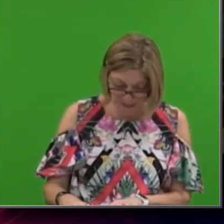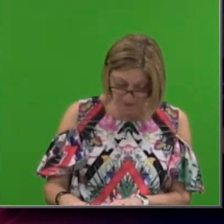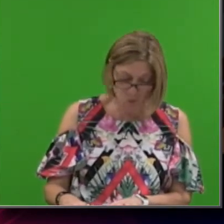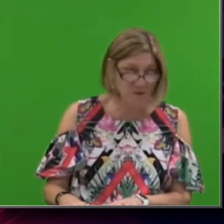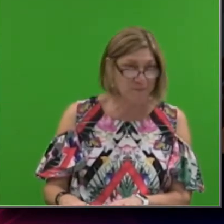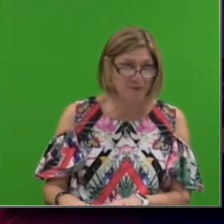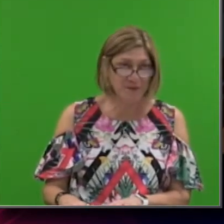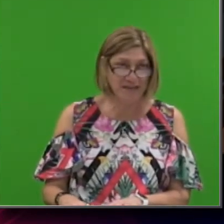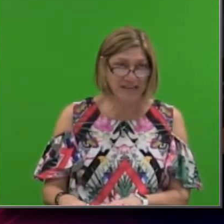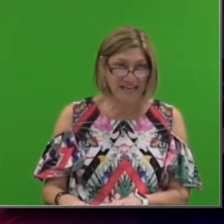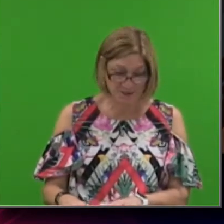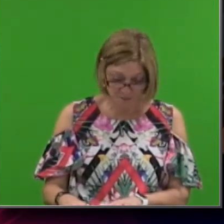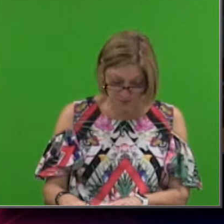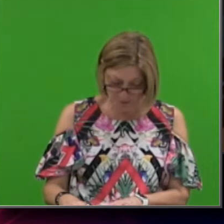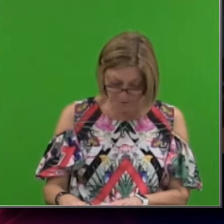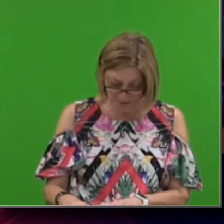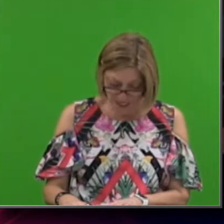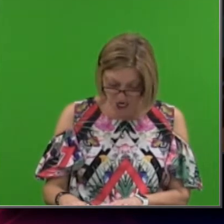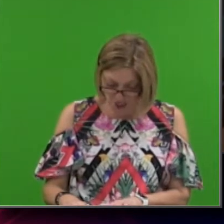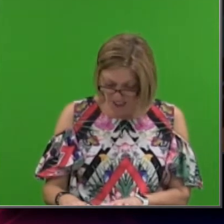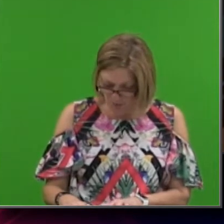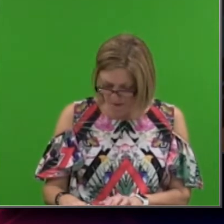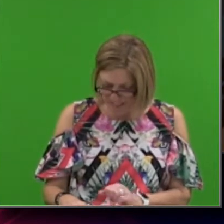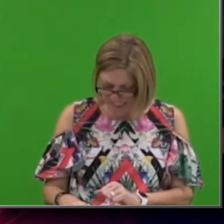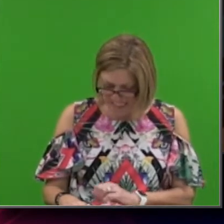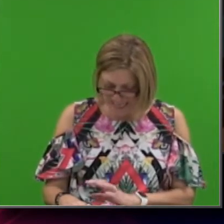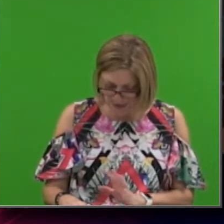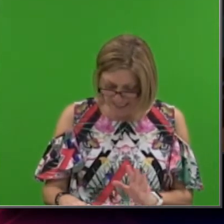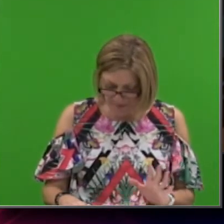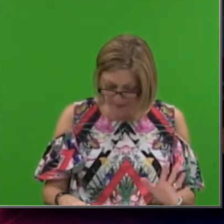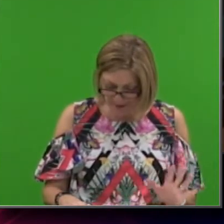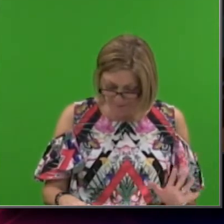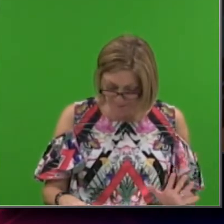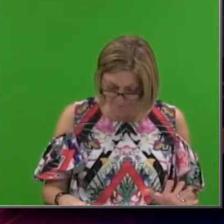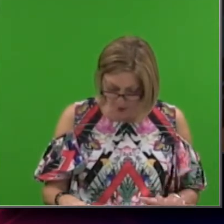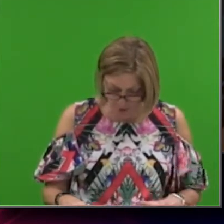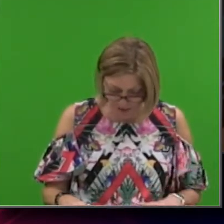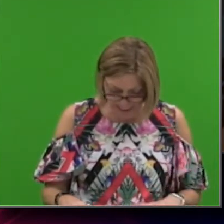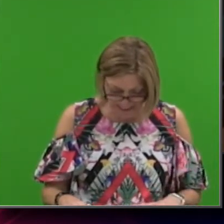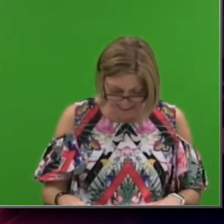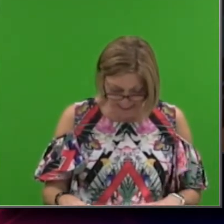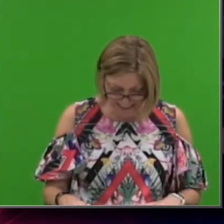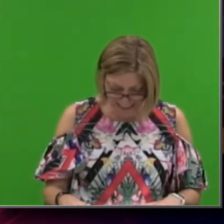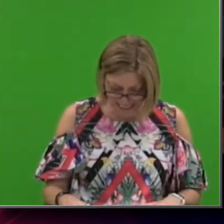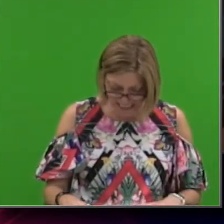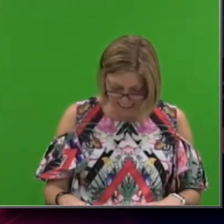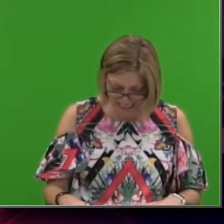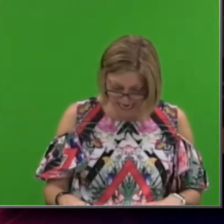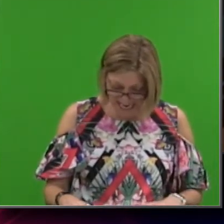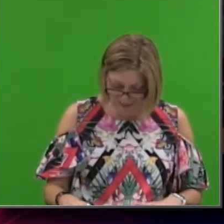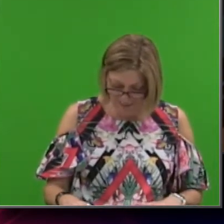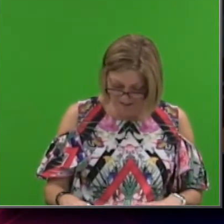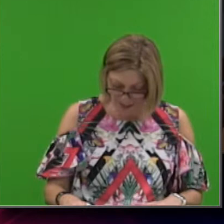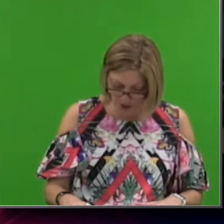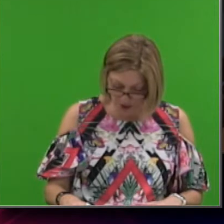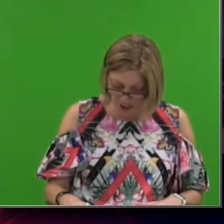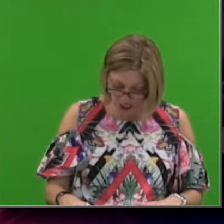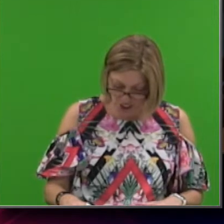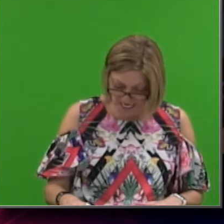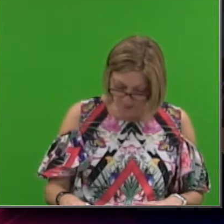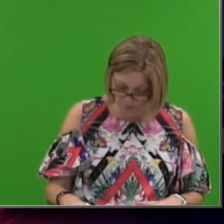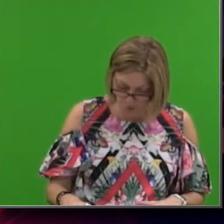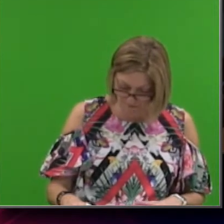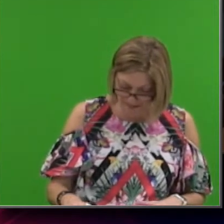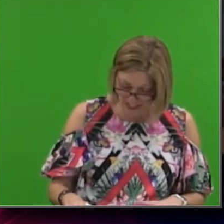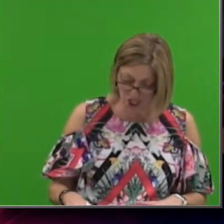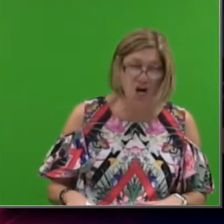hers seemed to ripple and move. She had woven clouds that appeared to float lightly in the sky, and above it all,